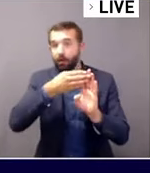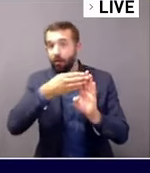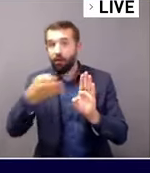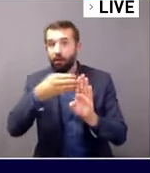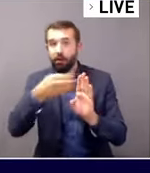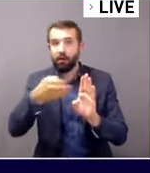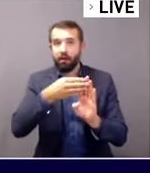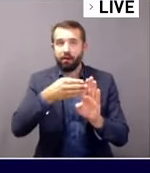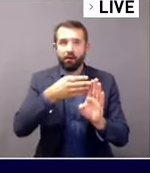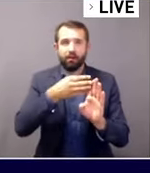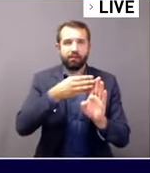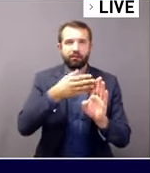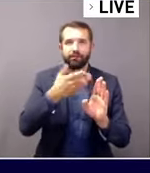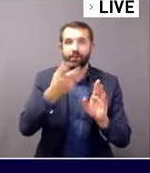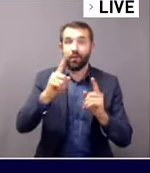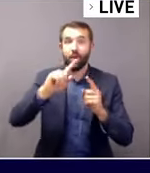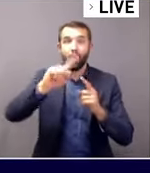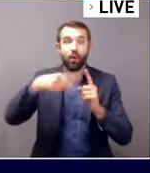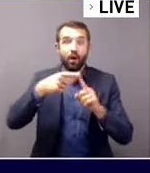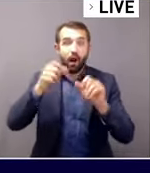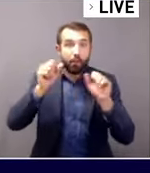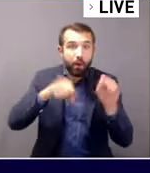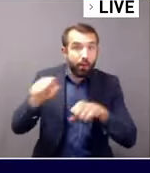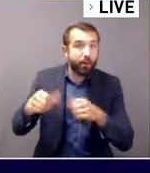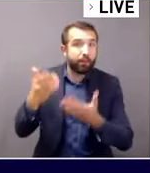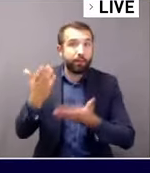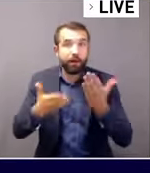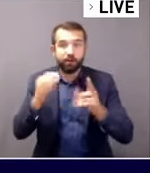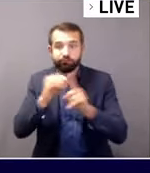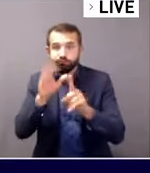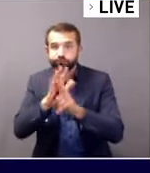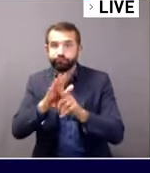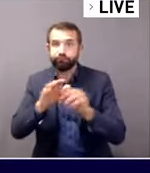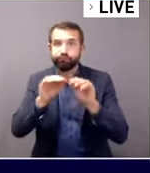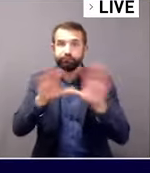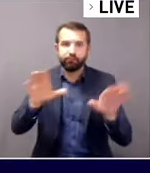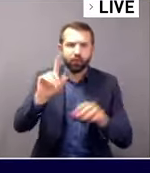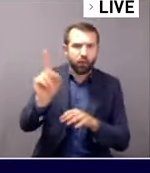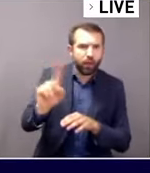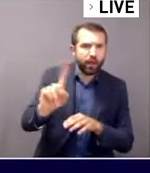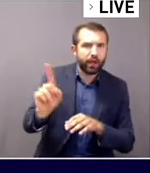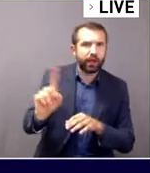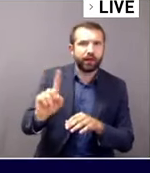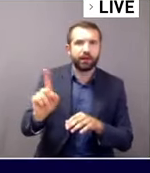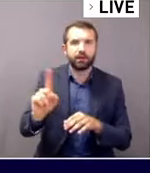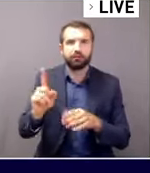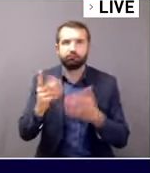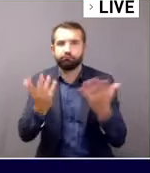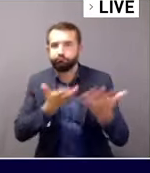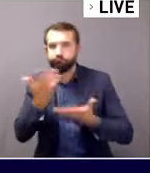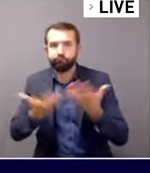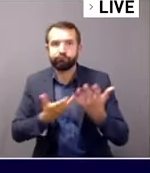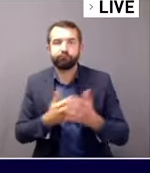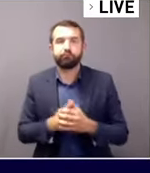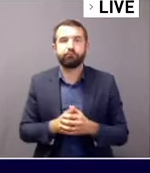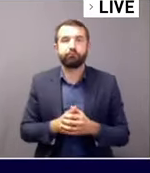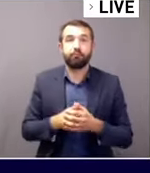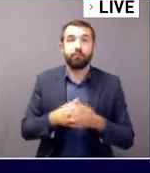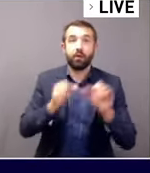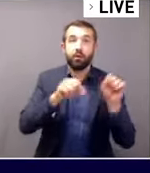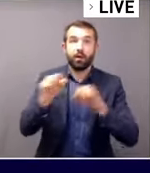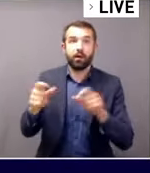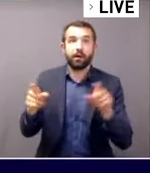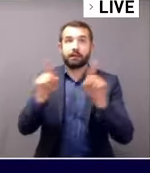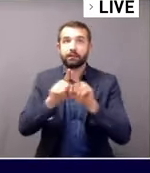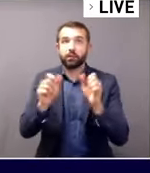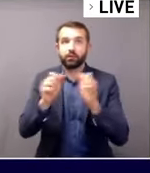have been exposed and where they were in the jail. It's possible, and again, as I was talking about with Charlie, we've got to